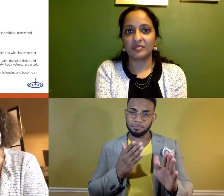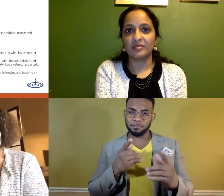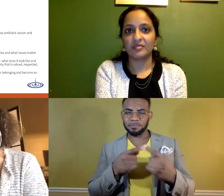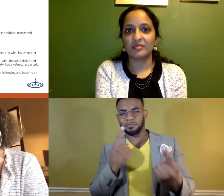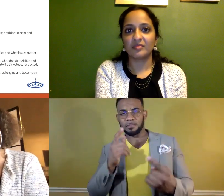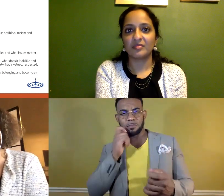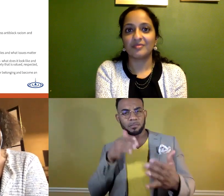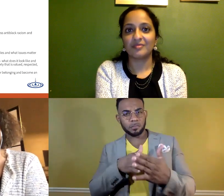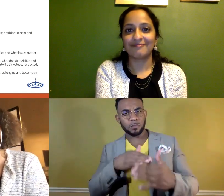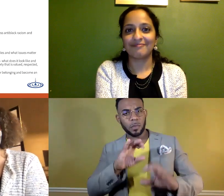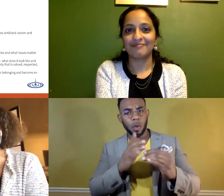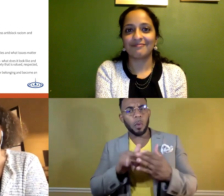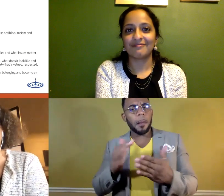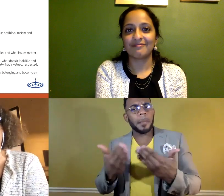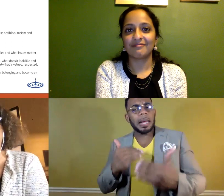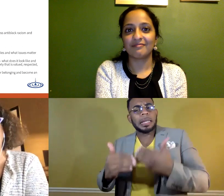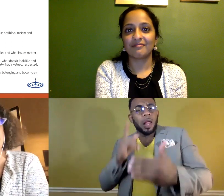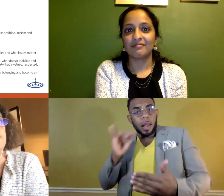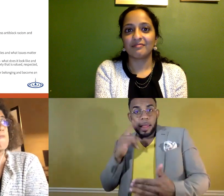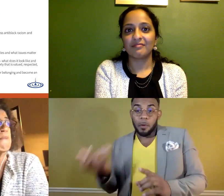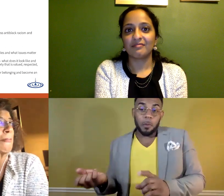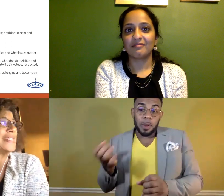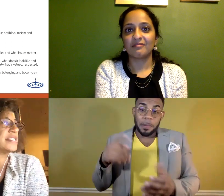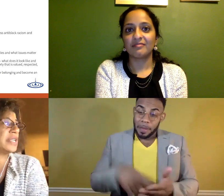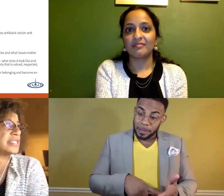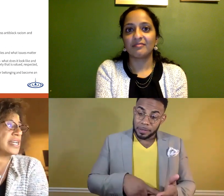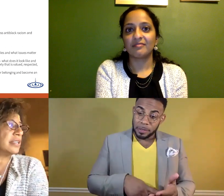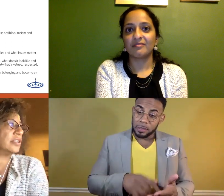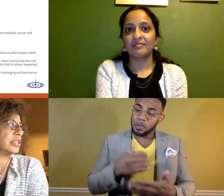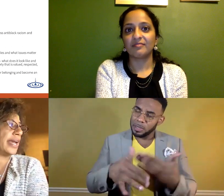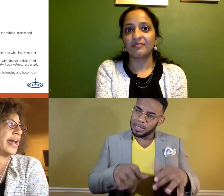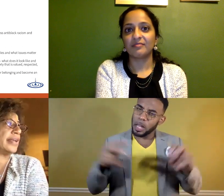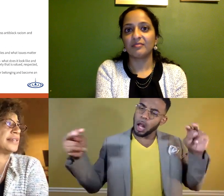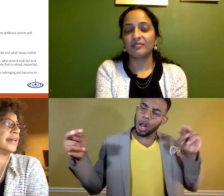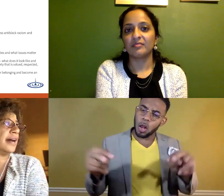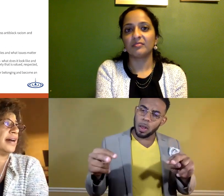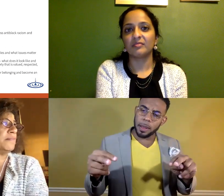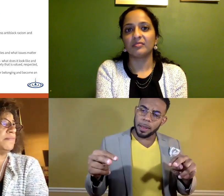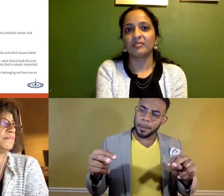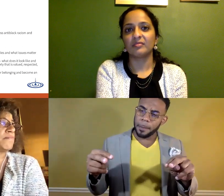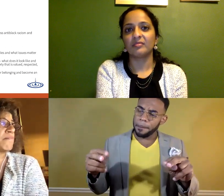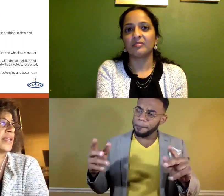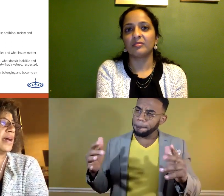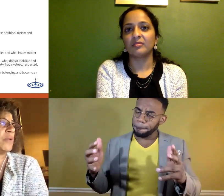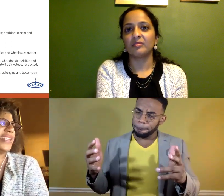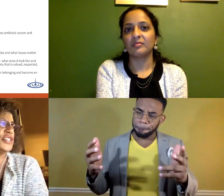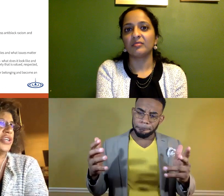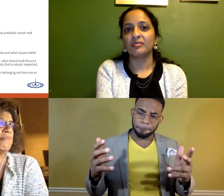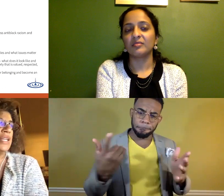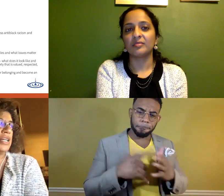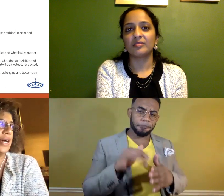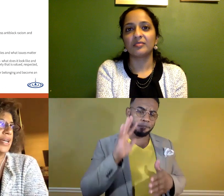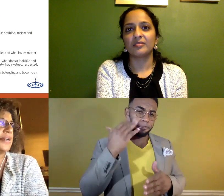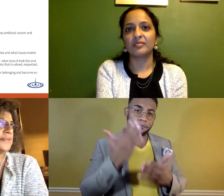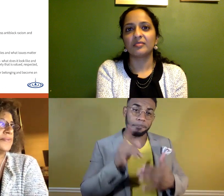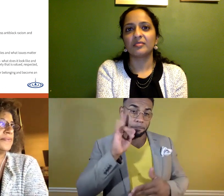look like? And they're going to bring that back. And so let's take a look at what that journey might